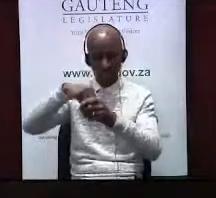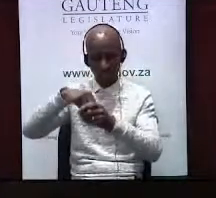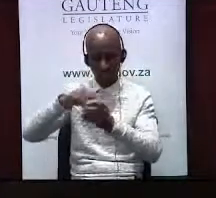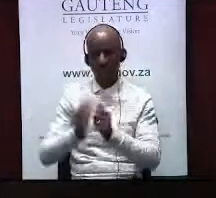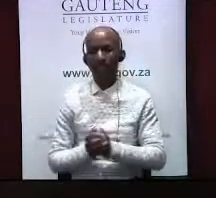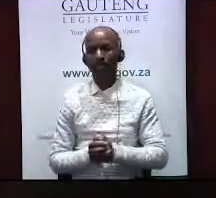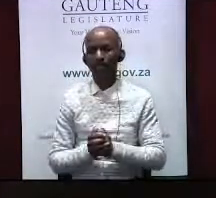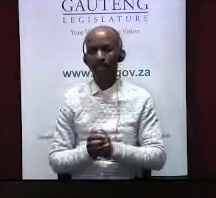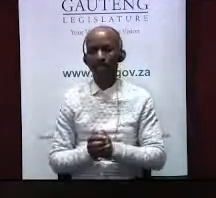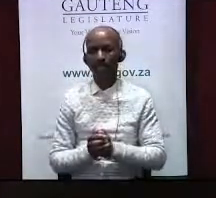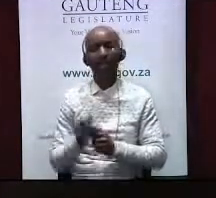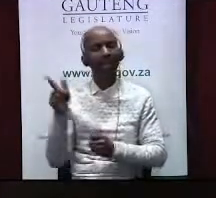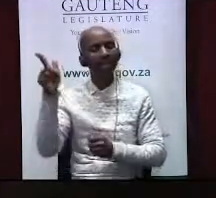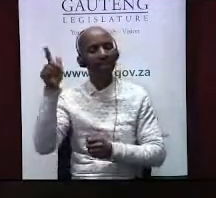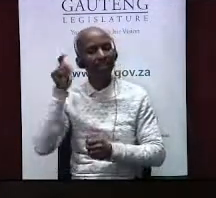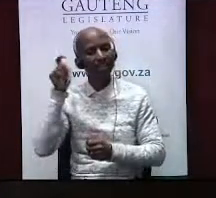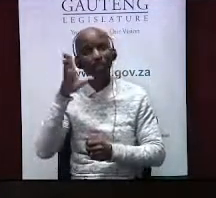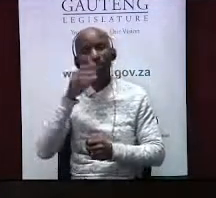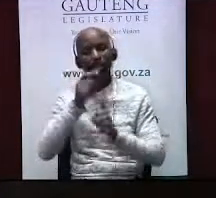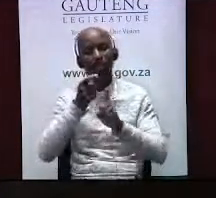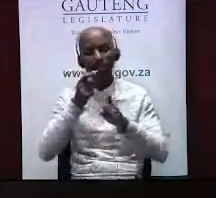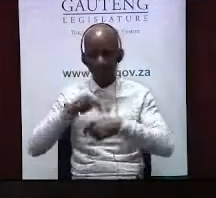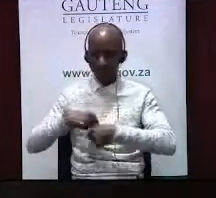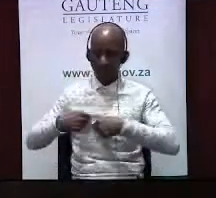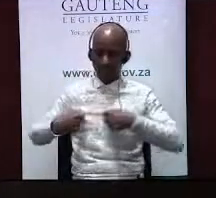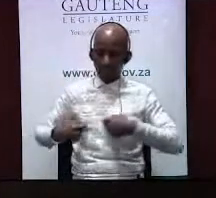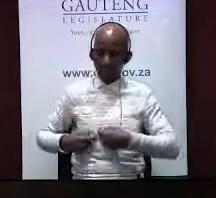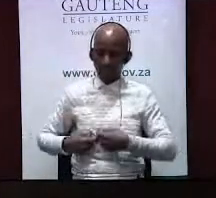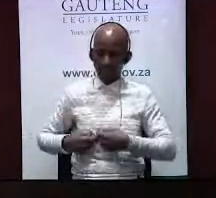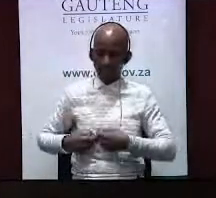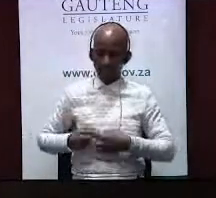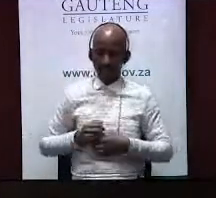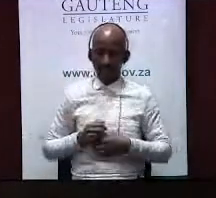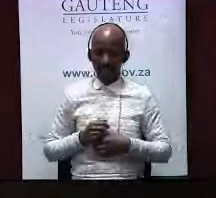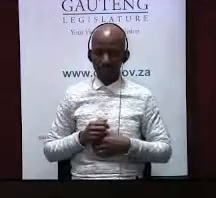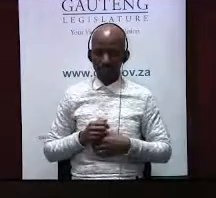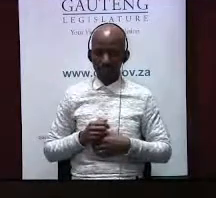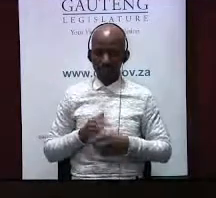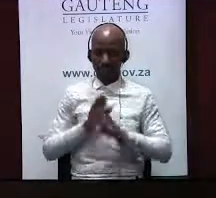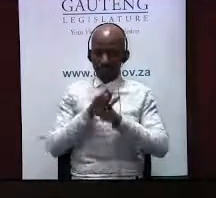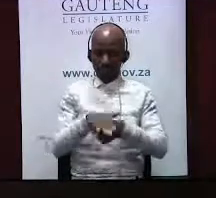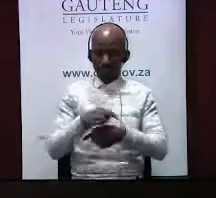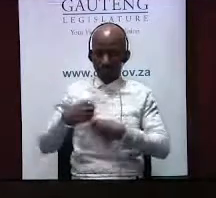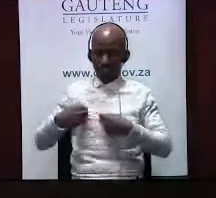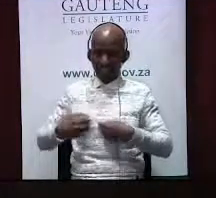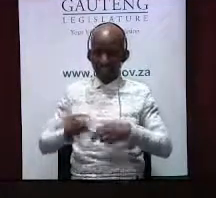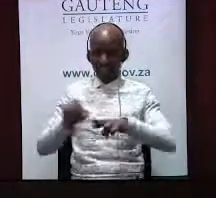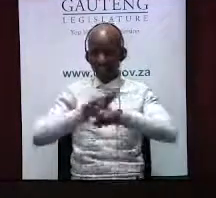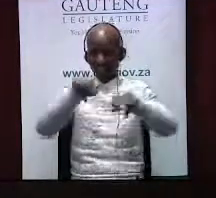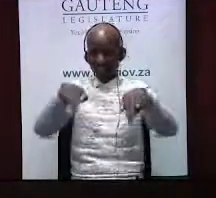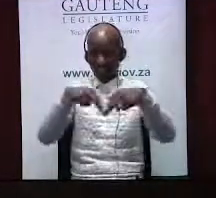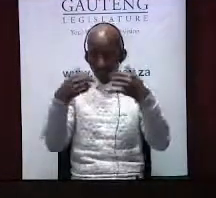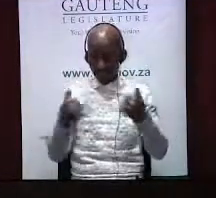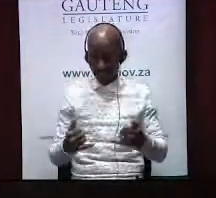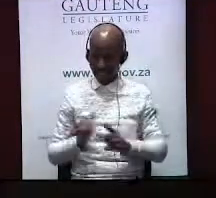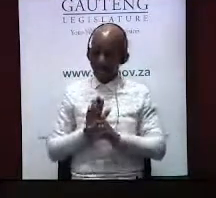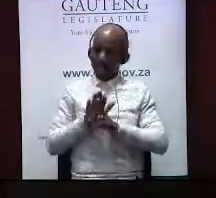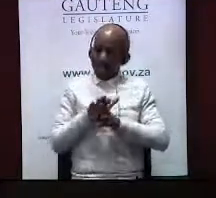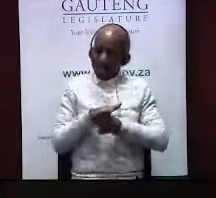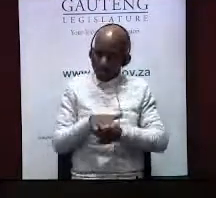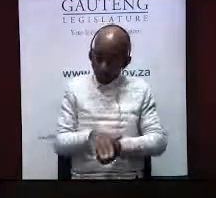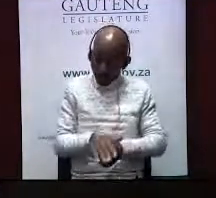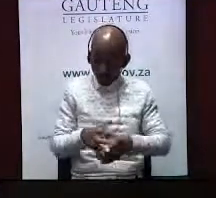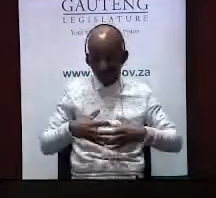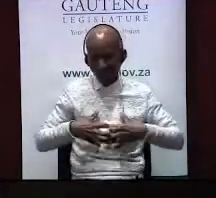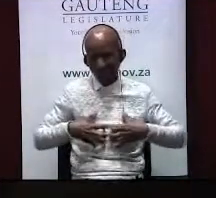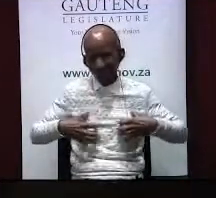insightful. I could hear that you are talking from the heart and a grieved heart. And even this room, it is so heavy and